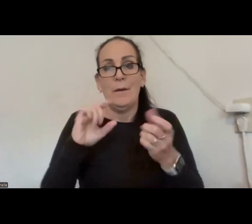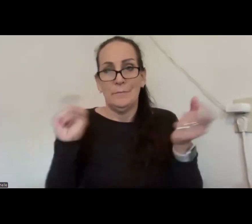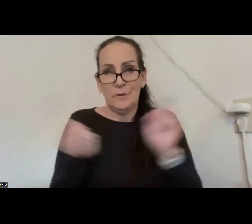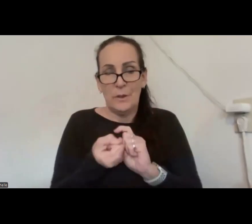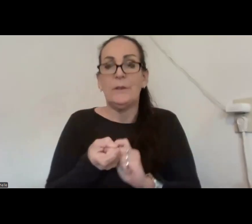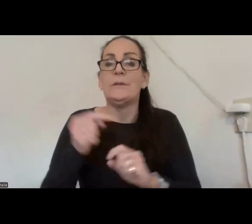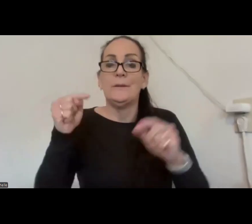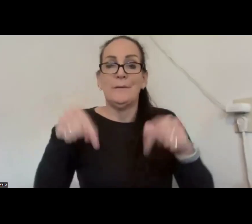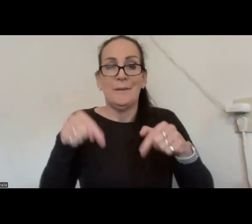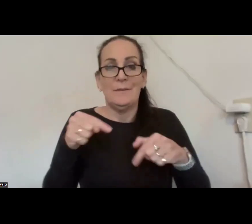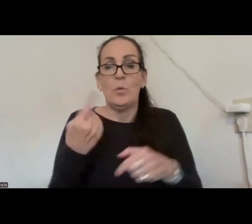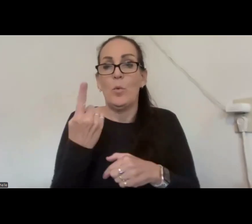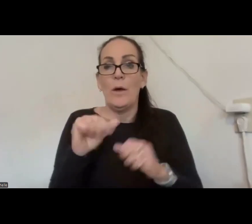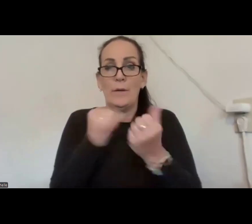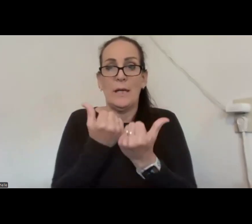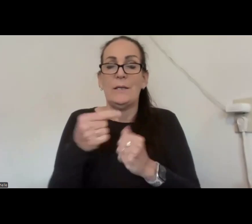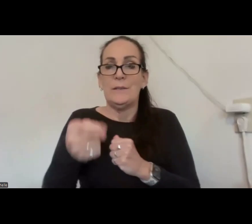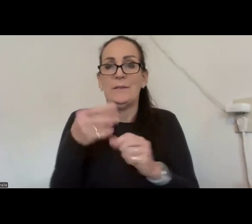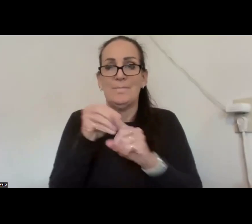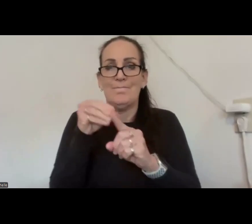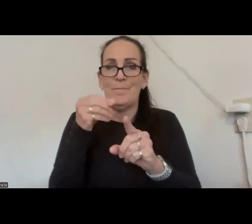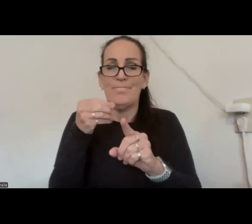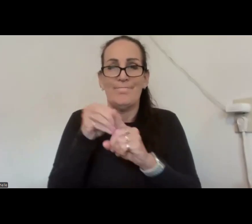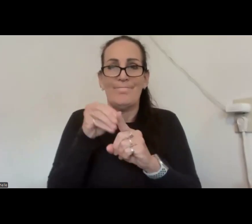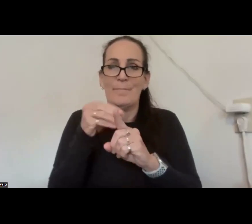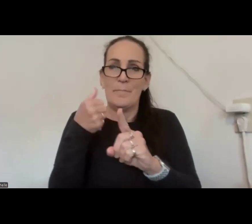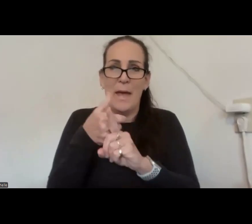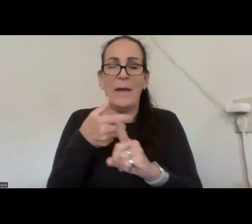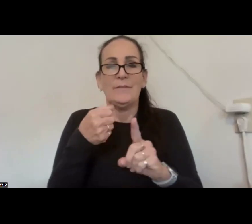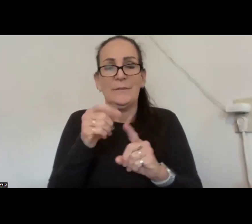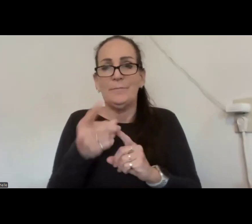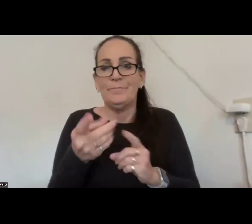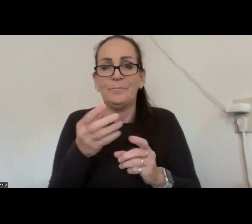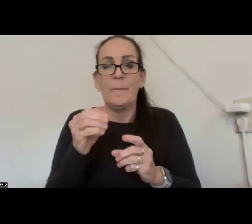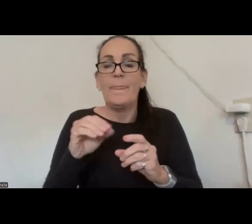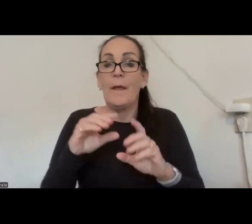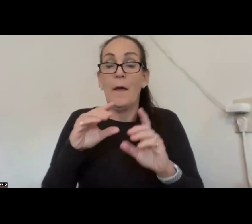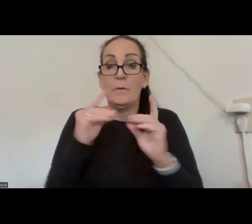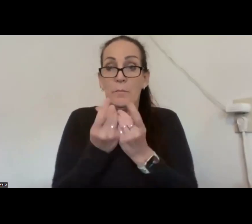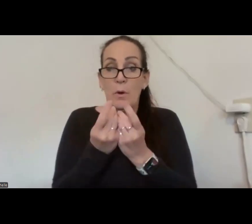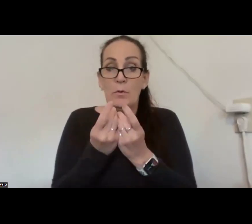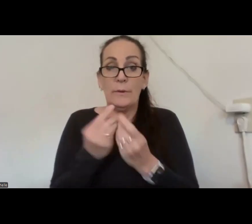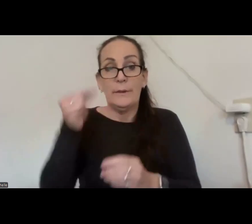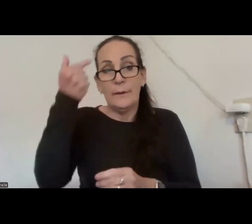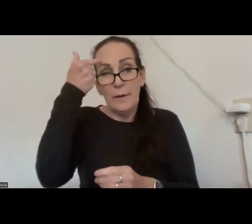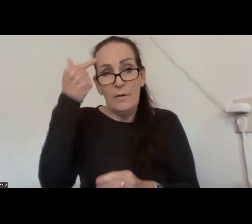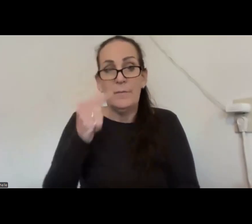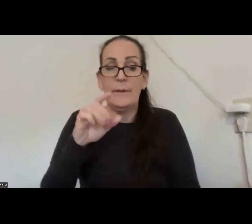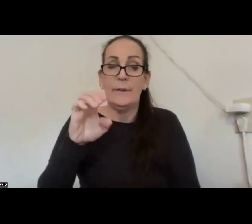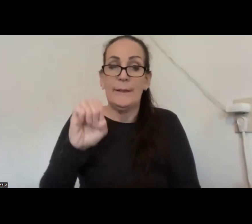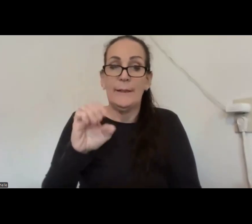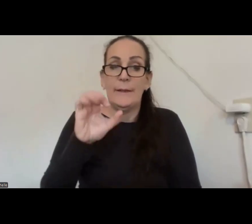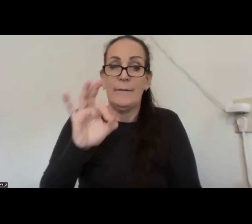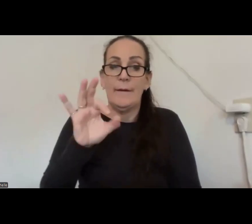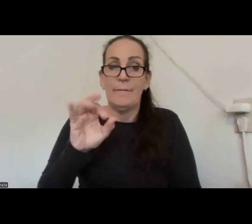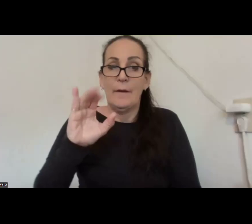This is one of the agencies that's been impacted by the Department of Government Efficiencies. They've reduced the staff